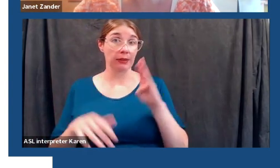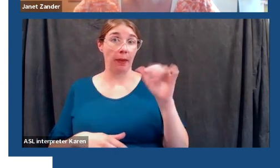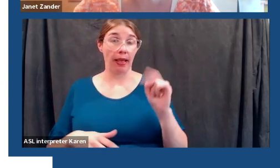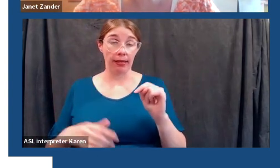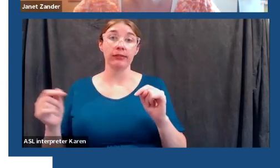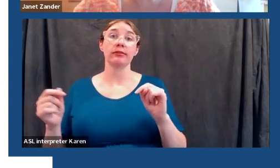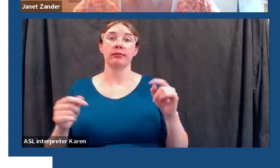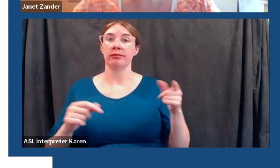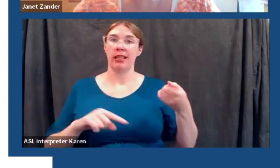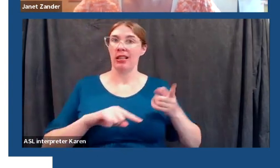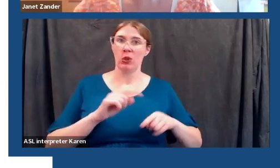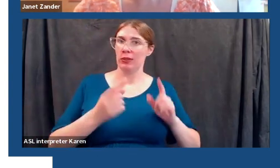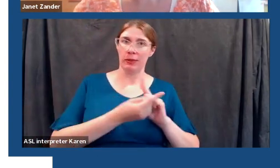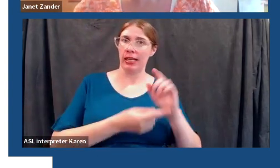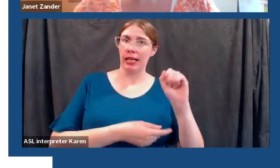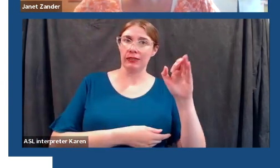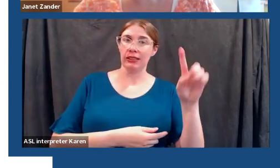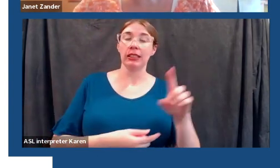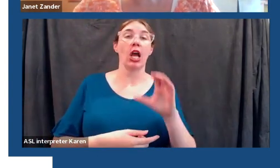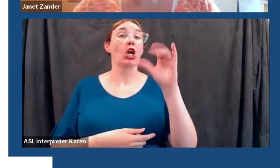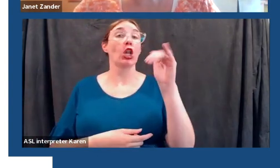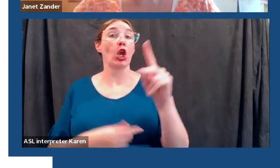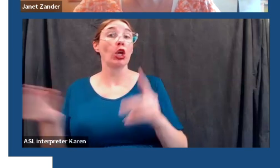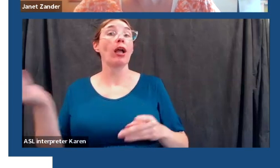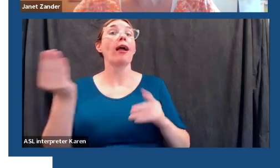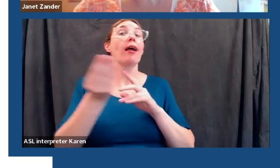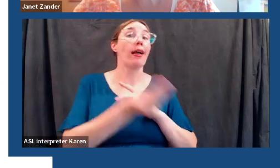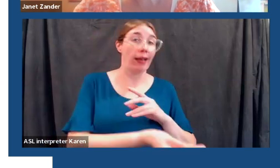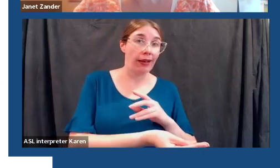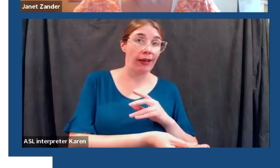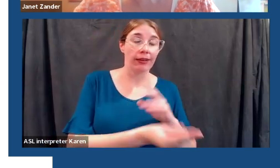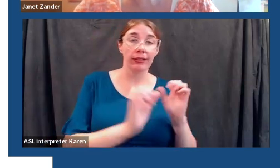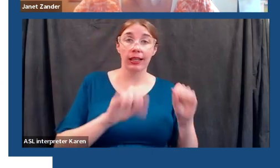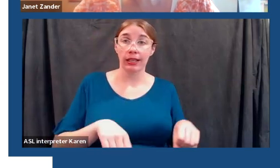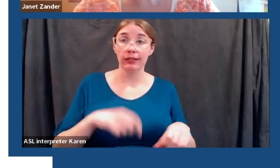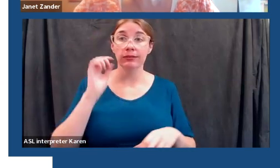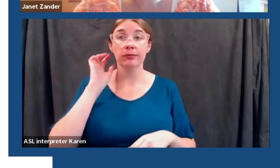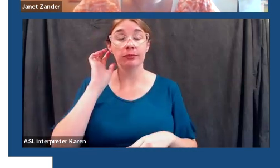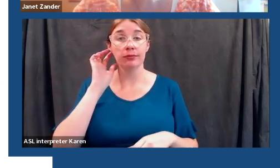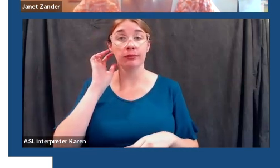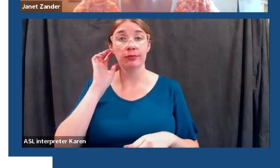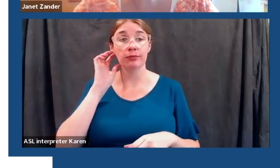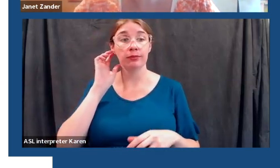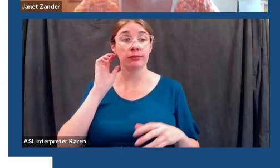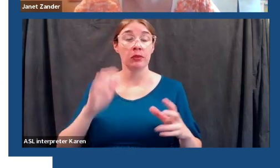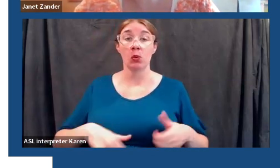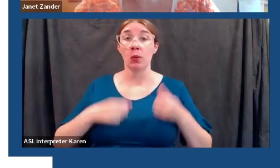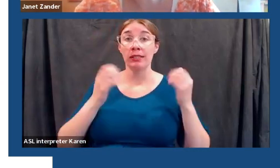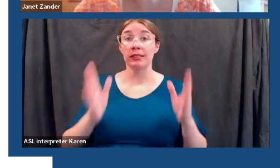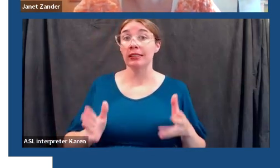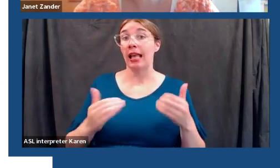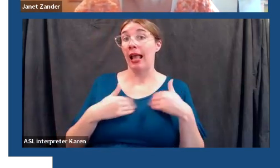of the special voting deputies. They also retain the option, those residents retain the option to do early